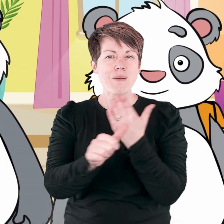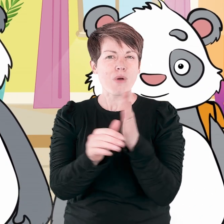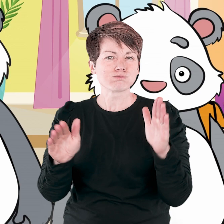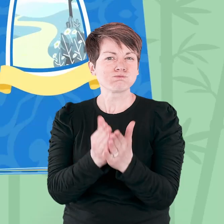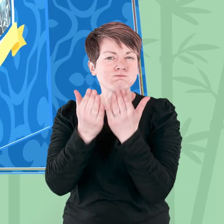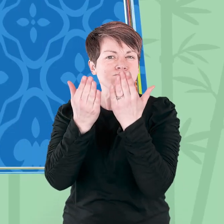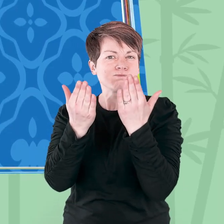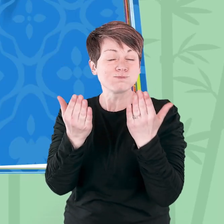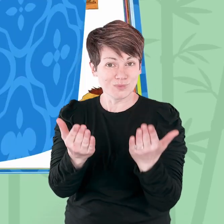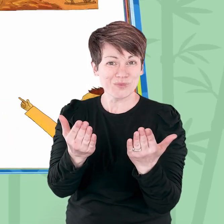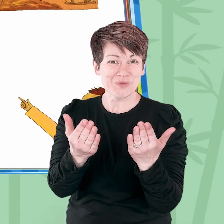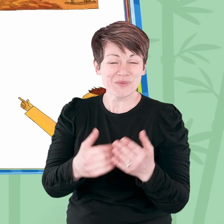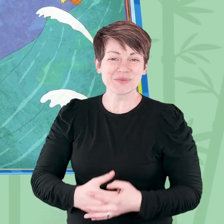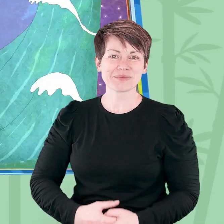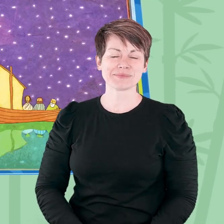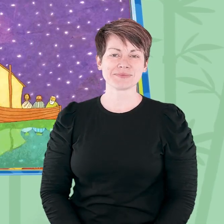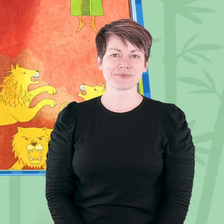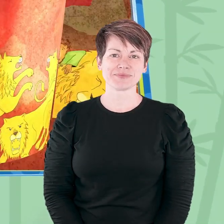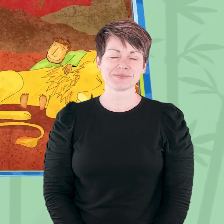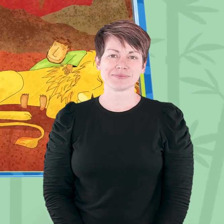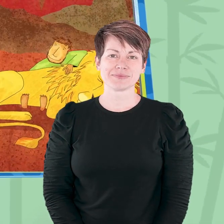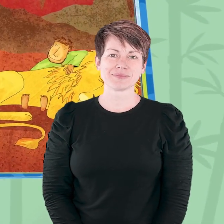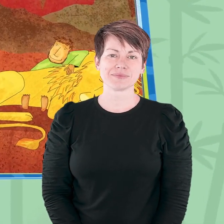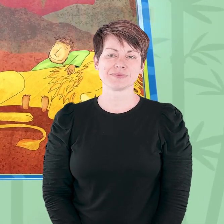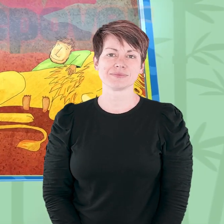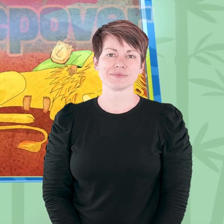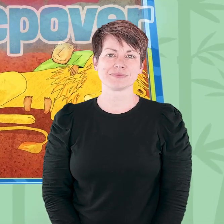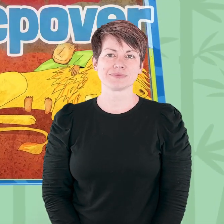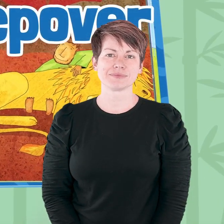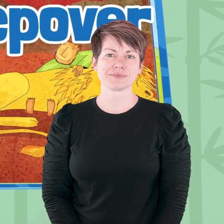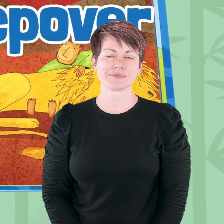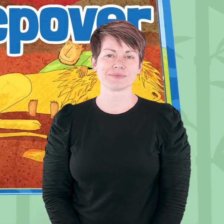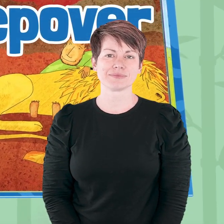can open the Bible together.